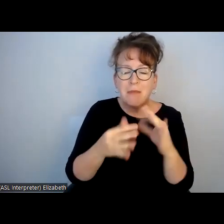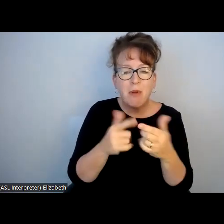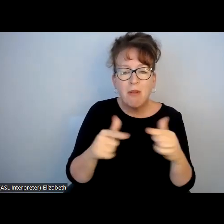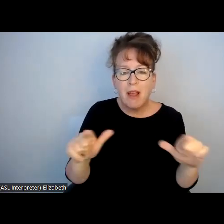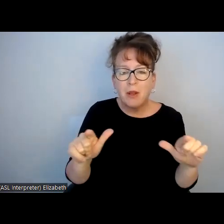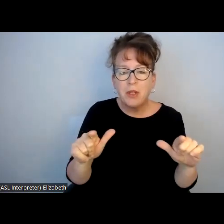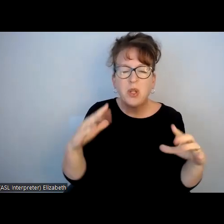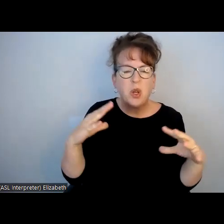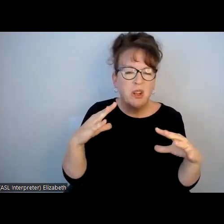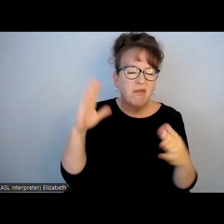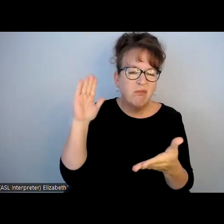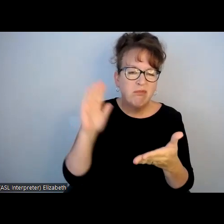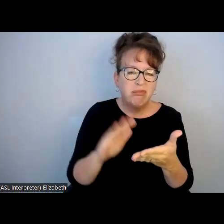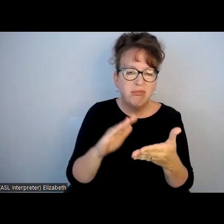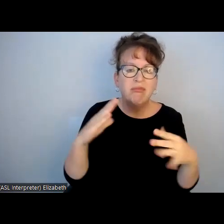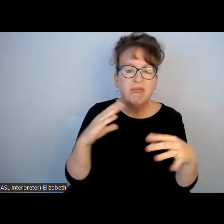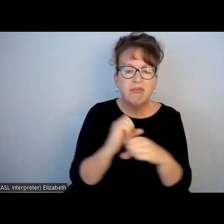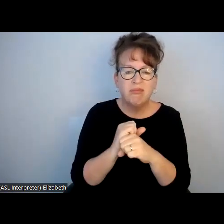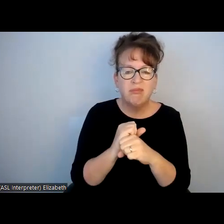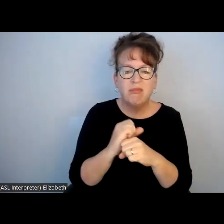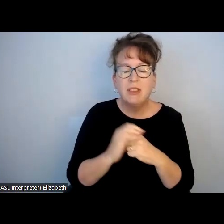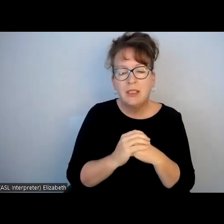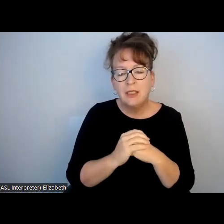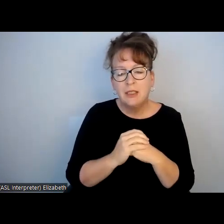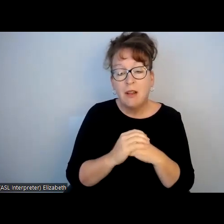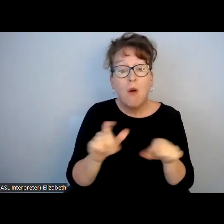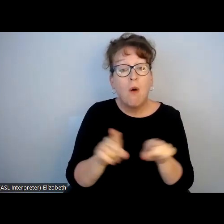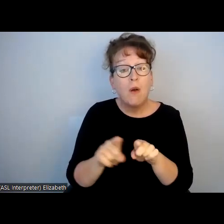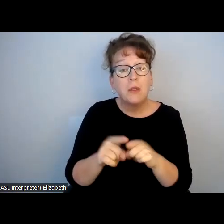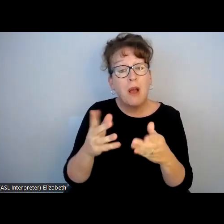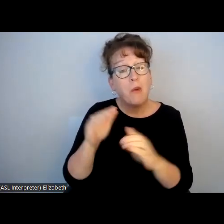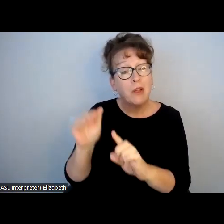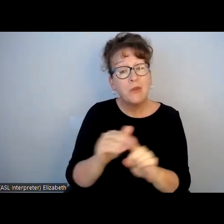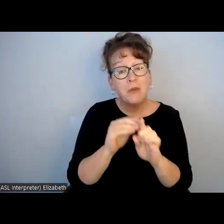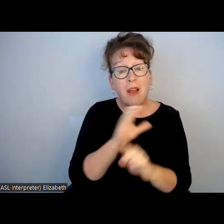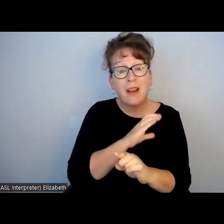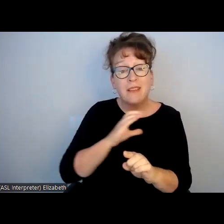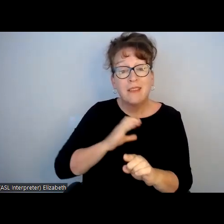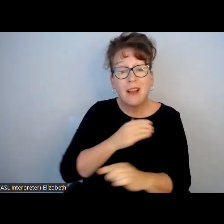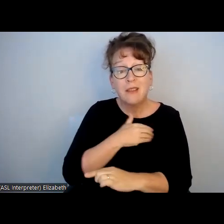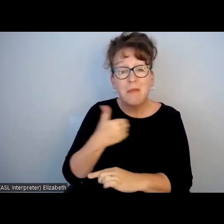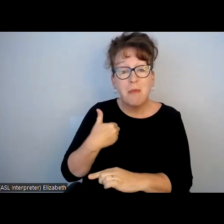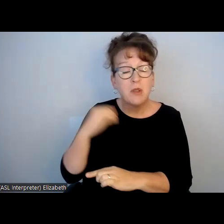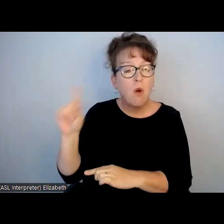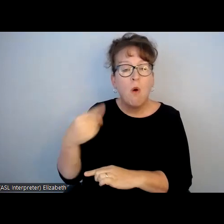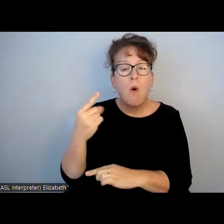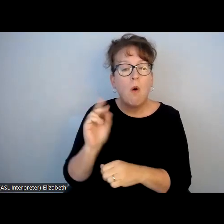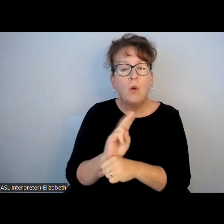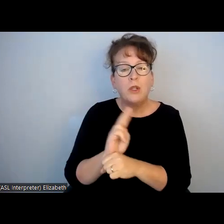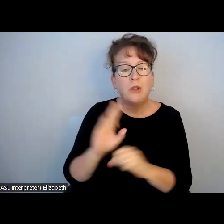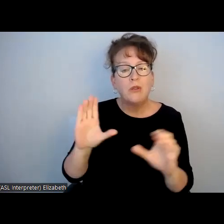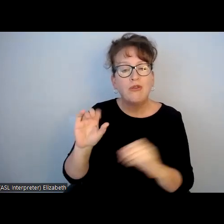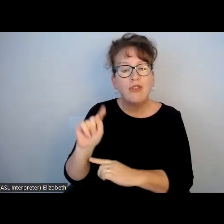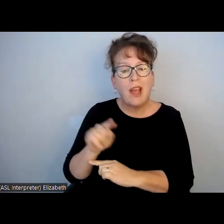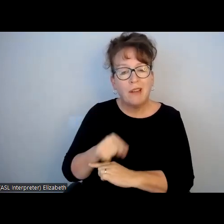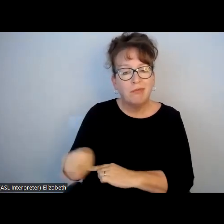of acronyms. I would also like to remind council members to only use the chat function for meeting logistics and no other